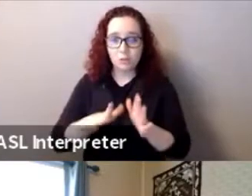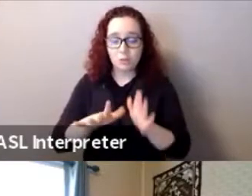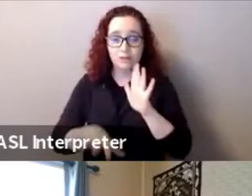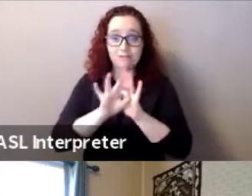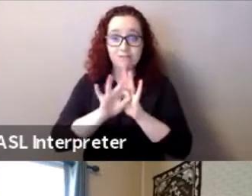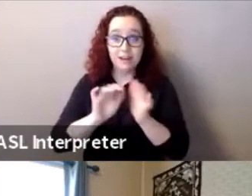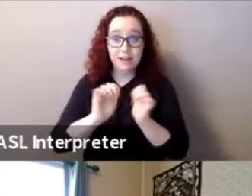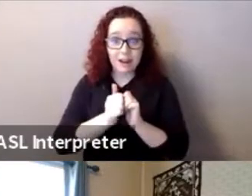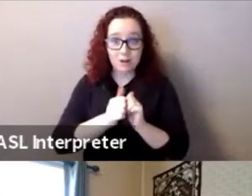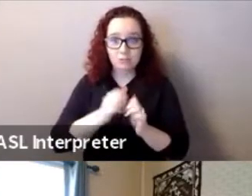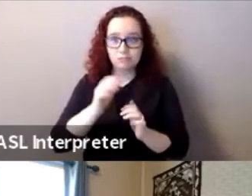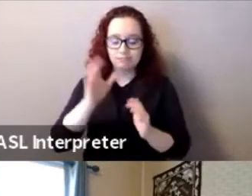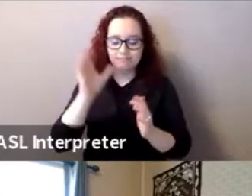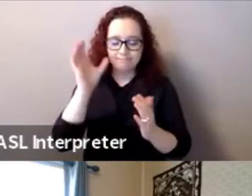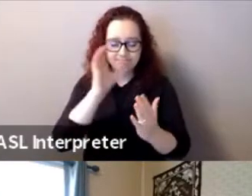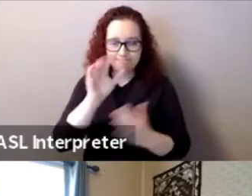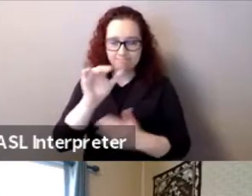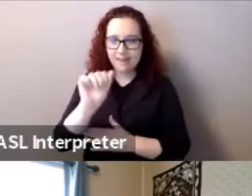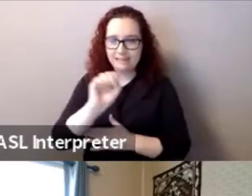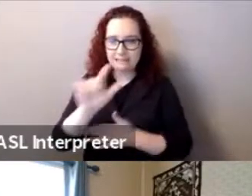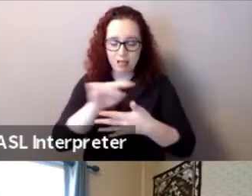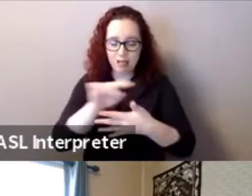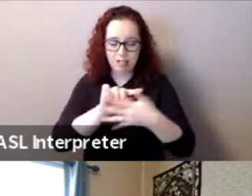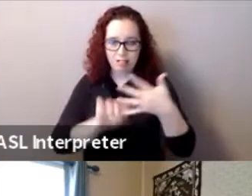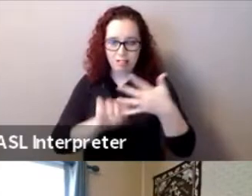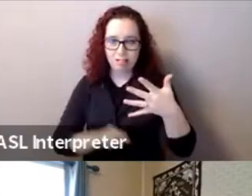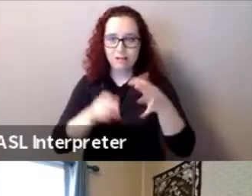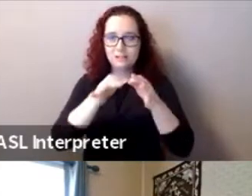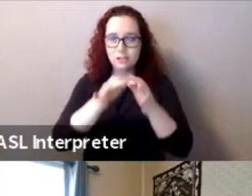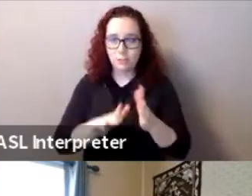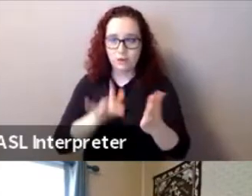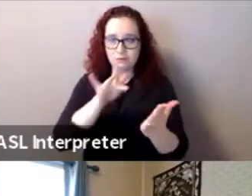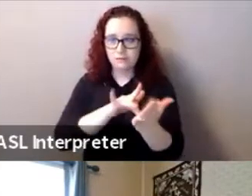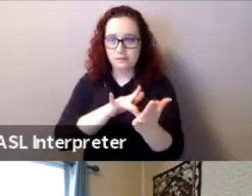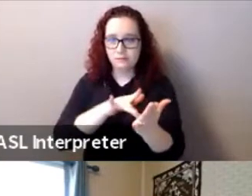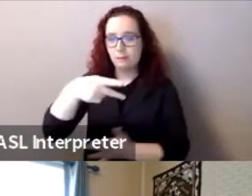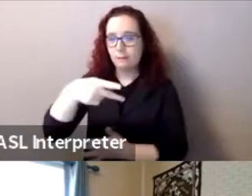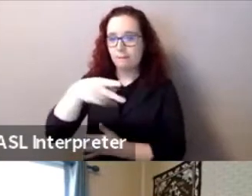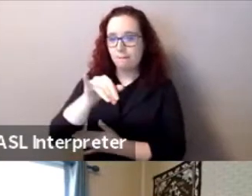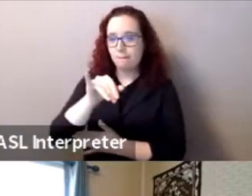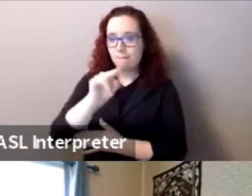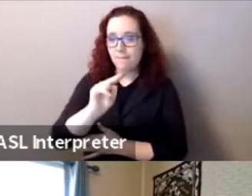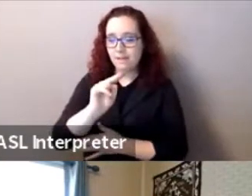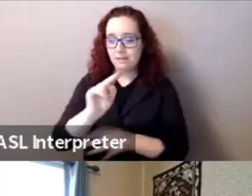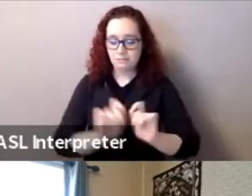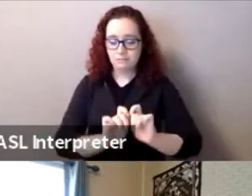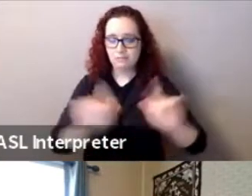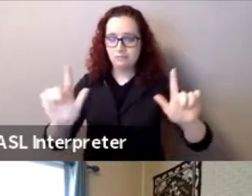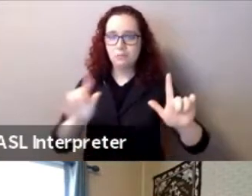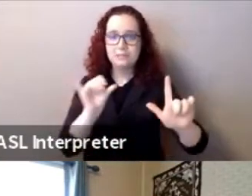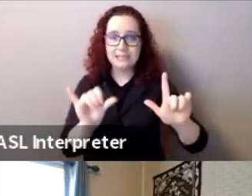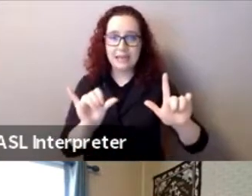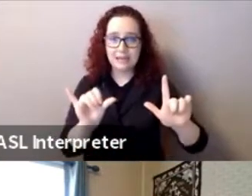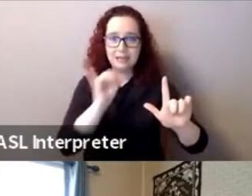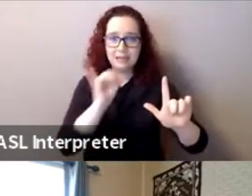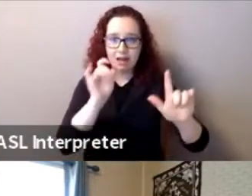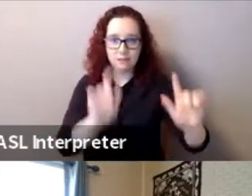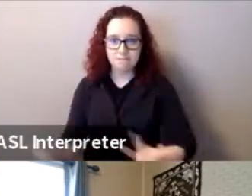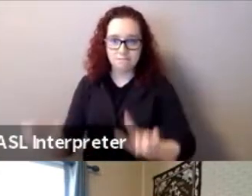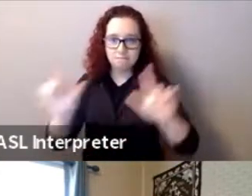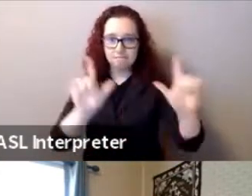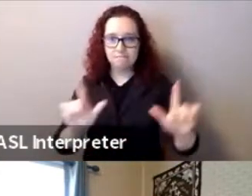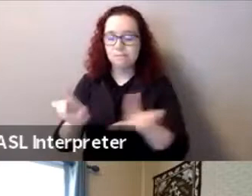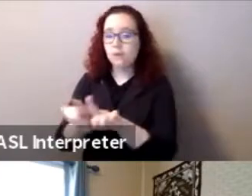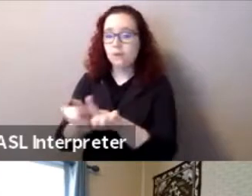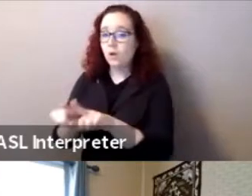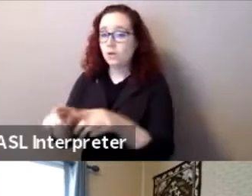by searching ASL and then you can also pin her so that she's highlighted. And we also have